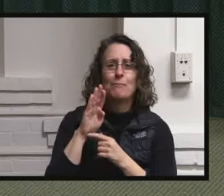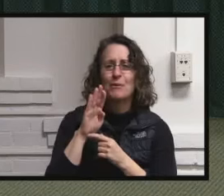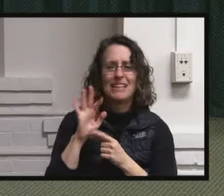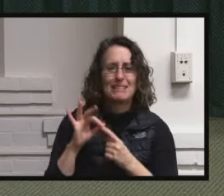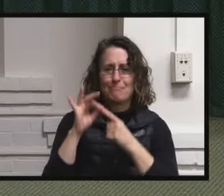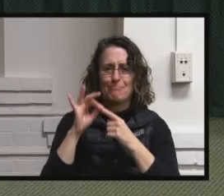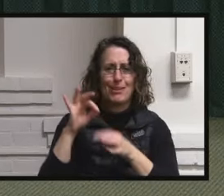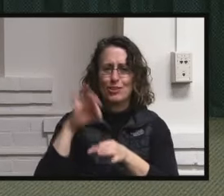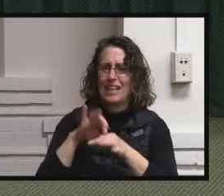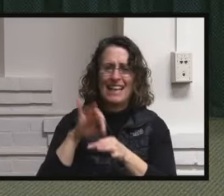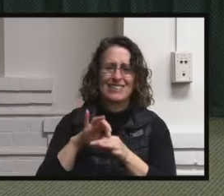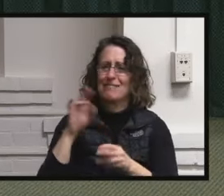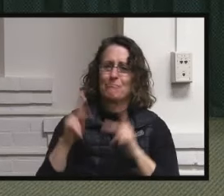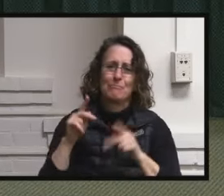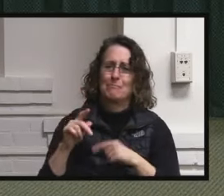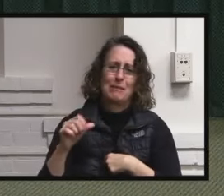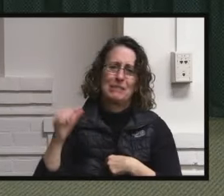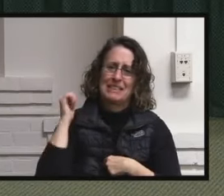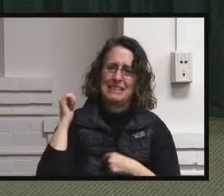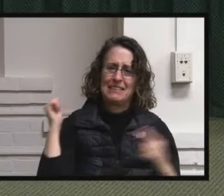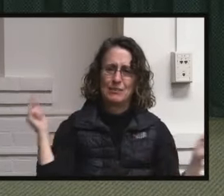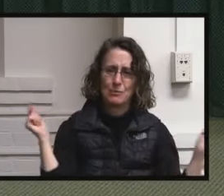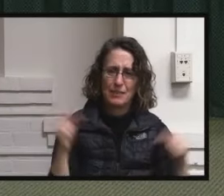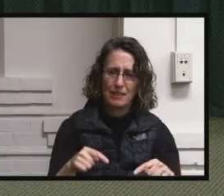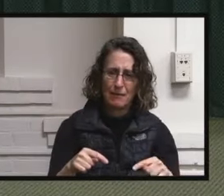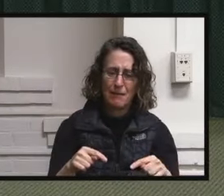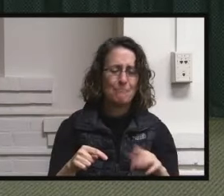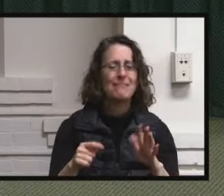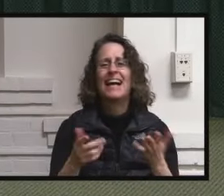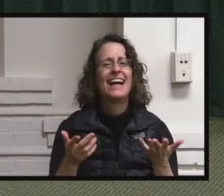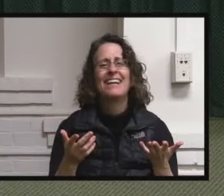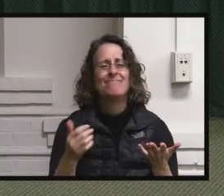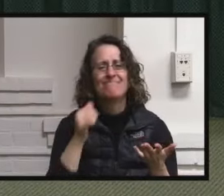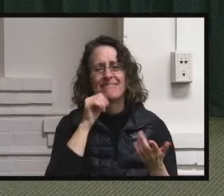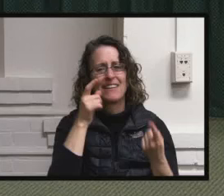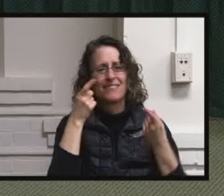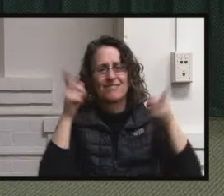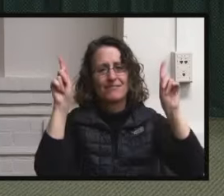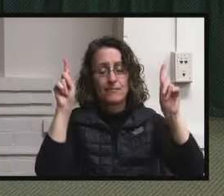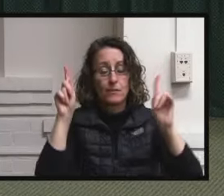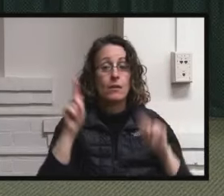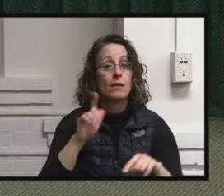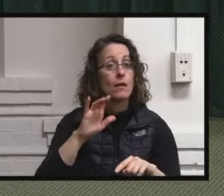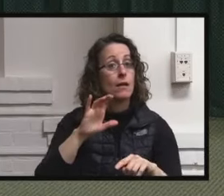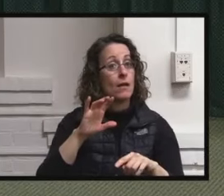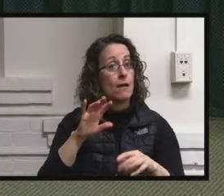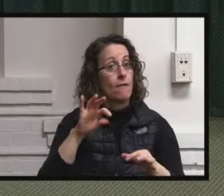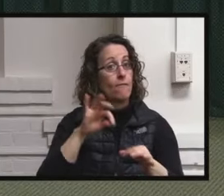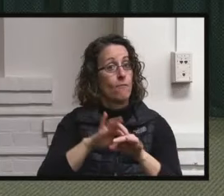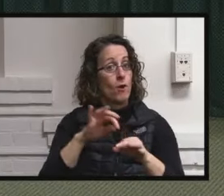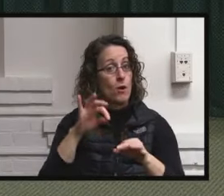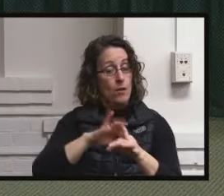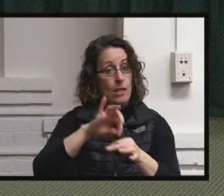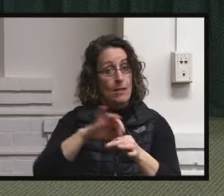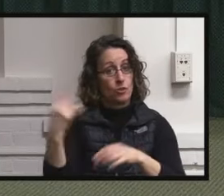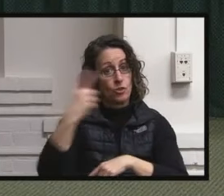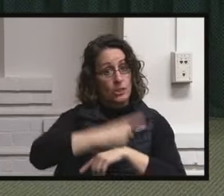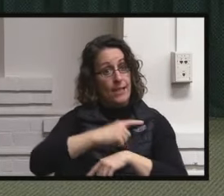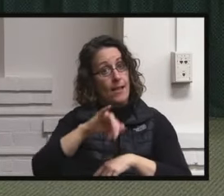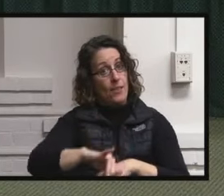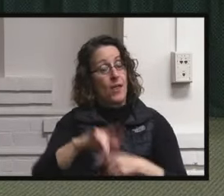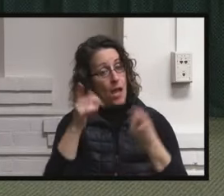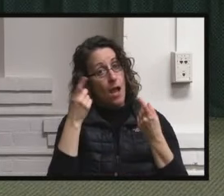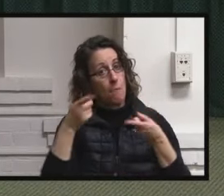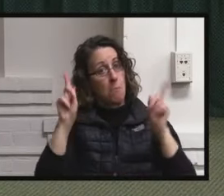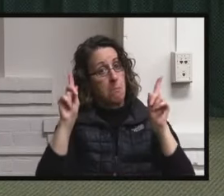be very difficult to get people into vote. It's costly. And it also, you wouldn't get people out. Right. I don't think there's any